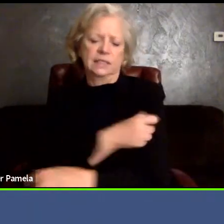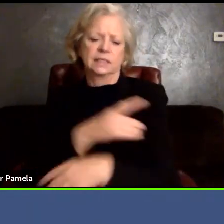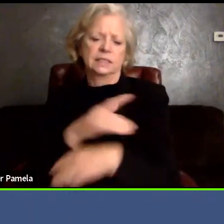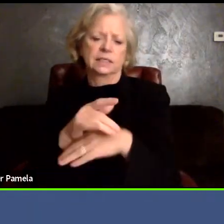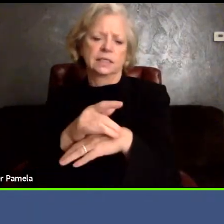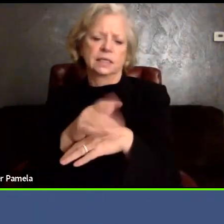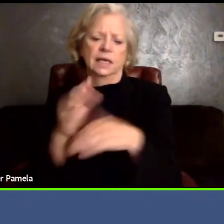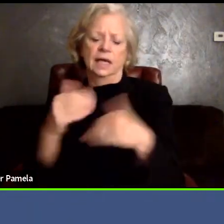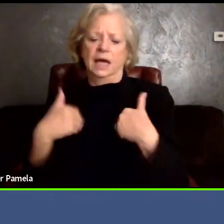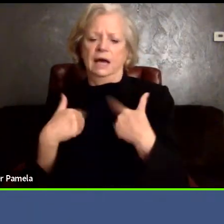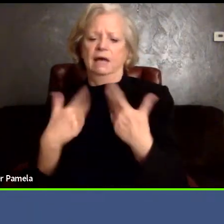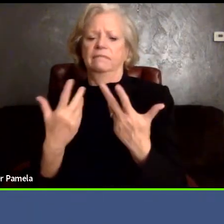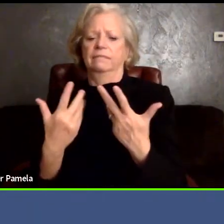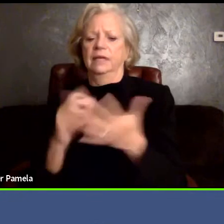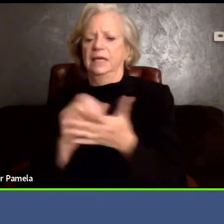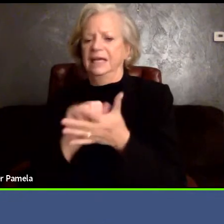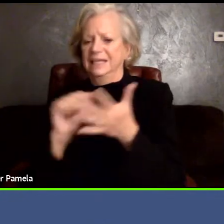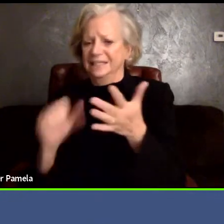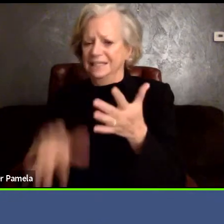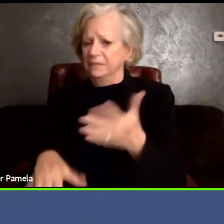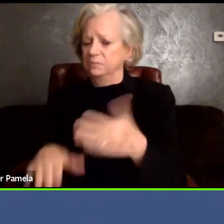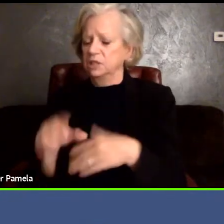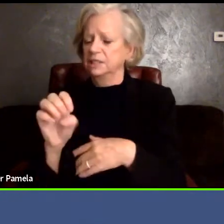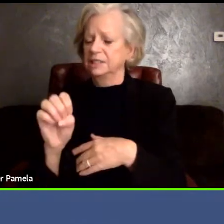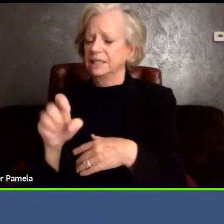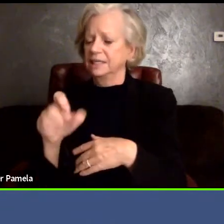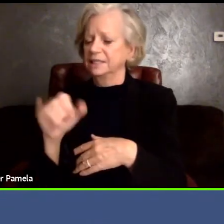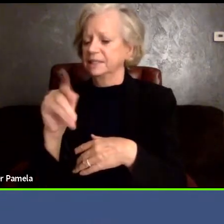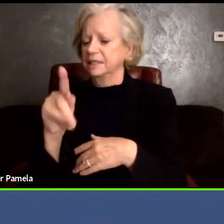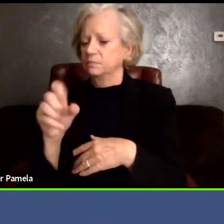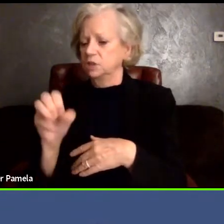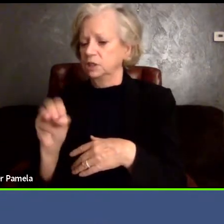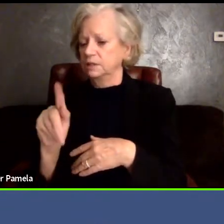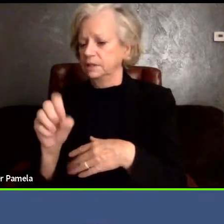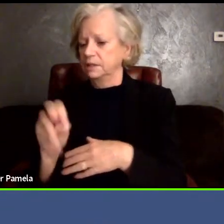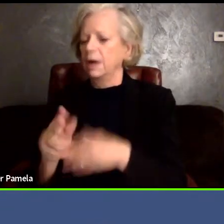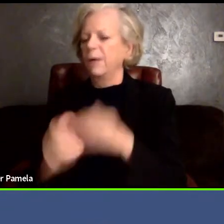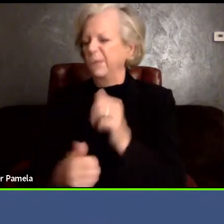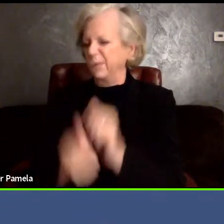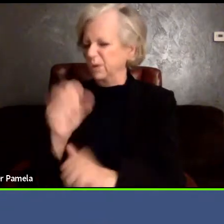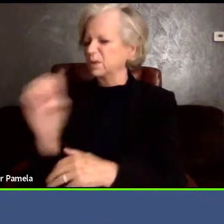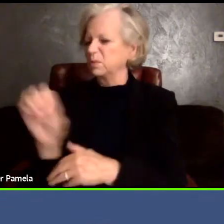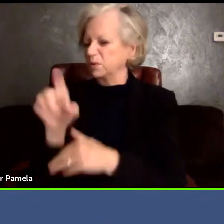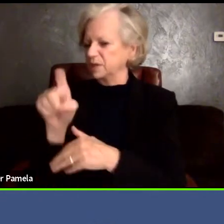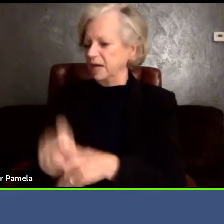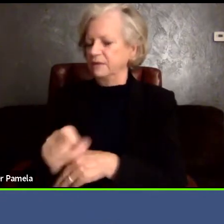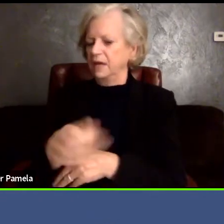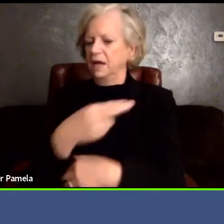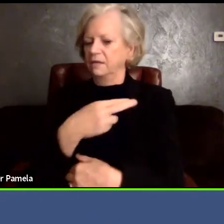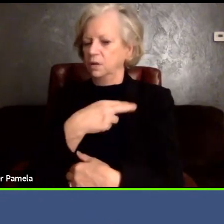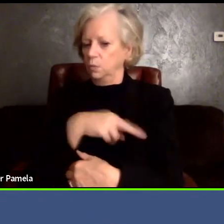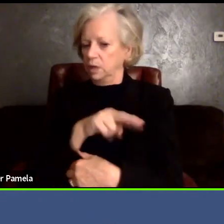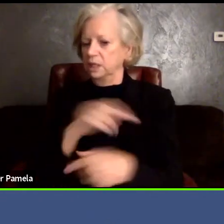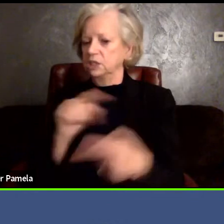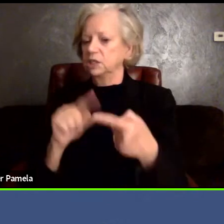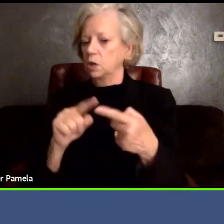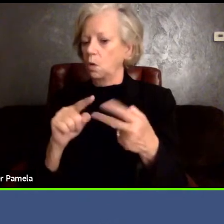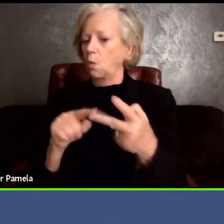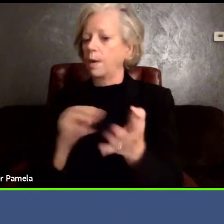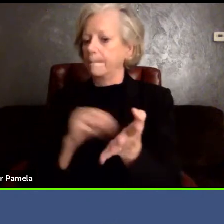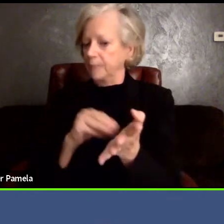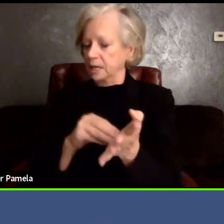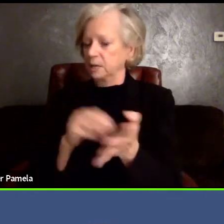exemptions. So there's, most employers have to provide a religious and a medical exemption, but some of these state